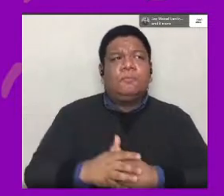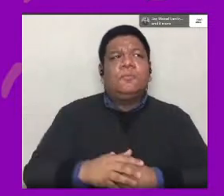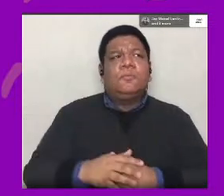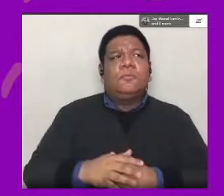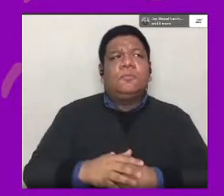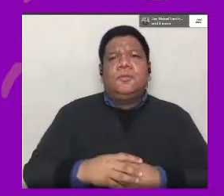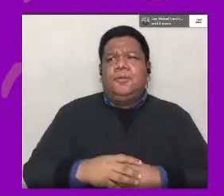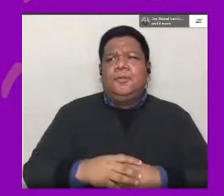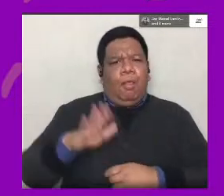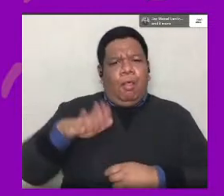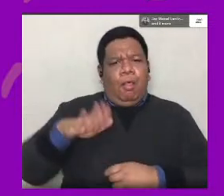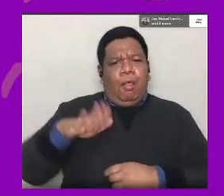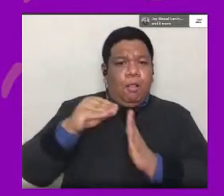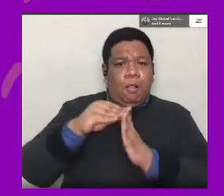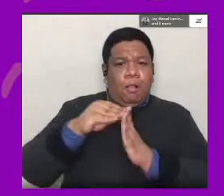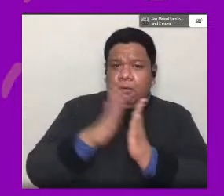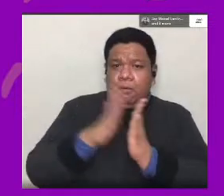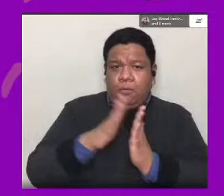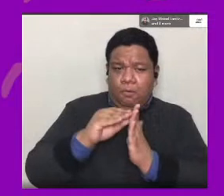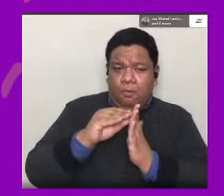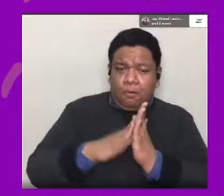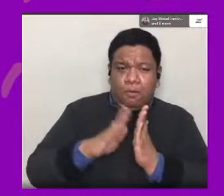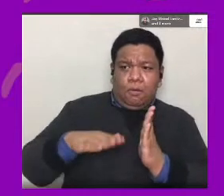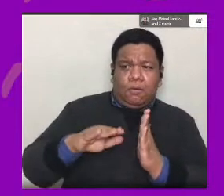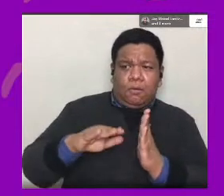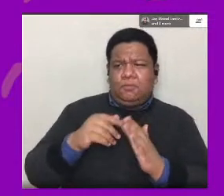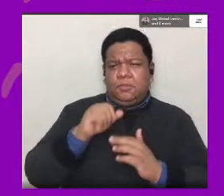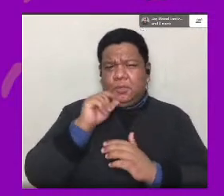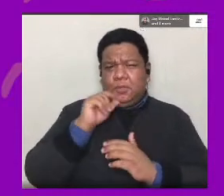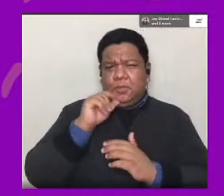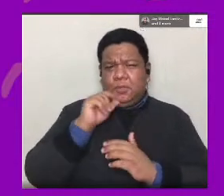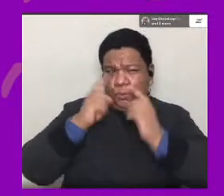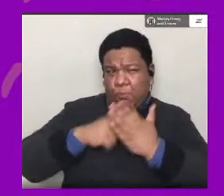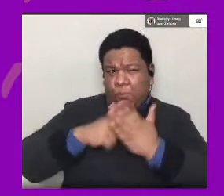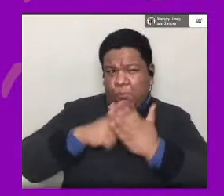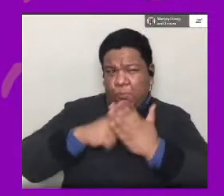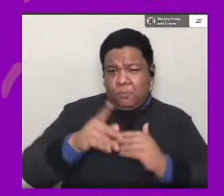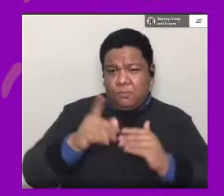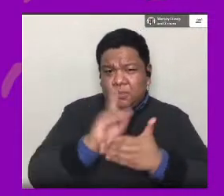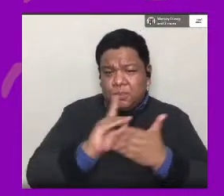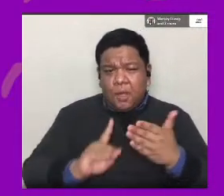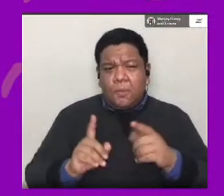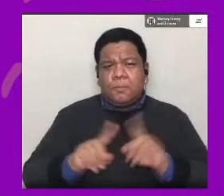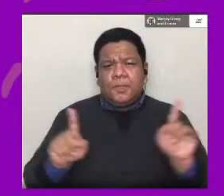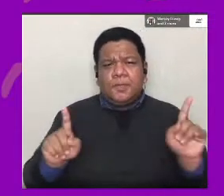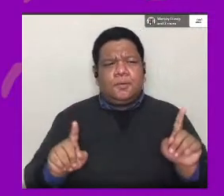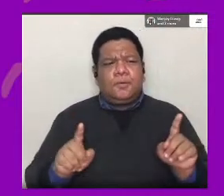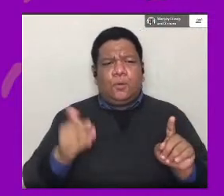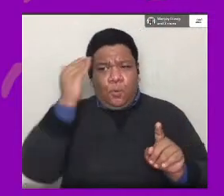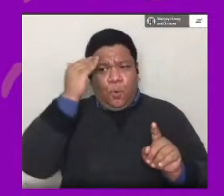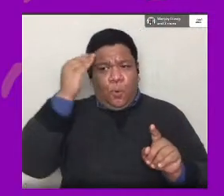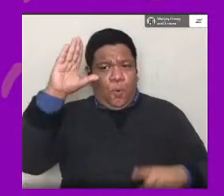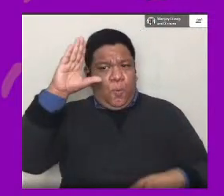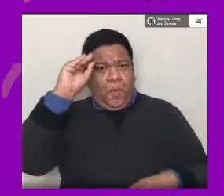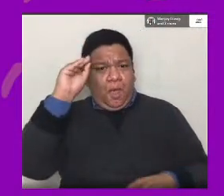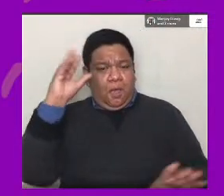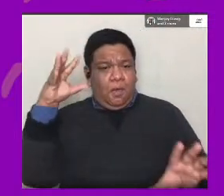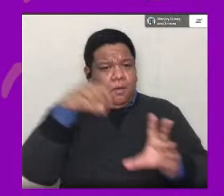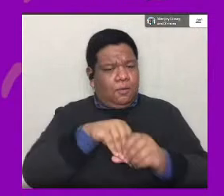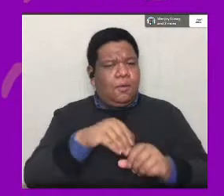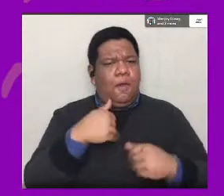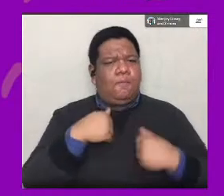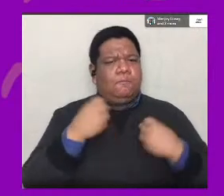documented and is often not considered in program design, and yet we know that male engagement has an effect on a lot of other